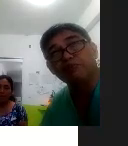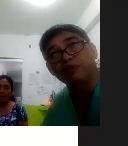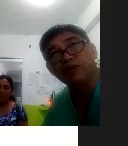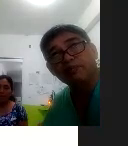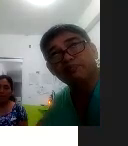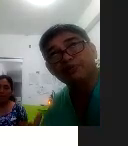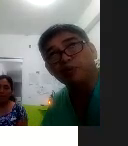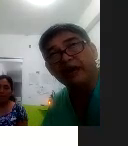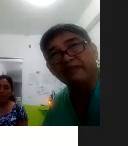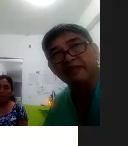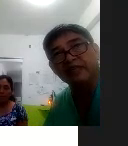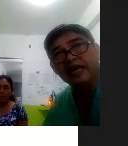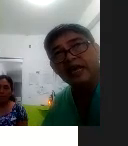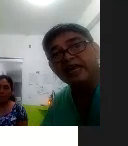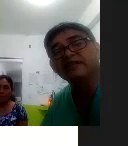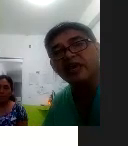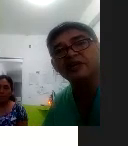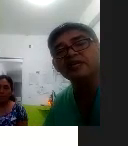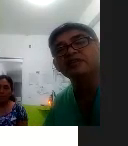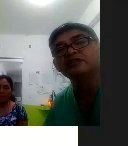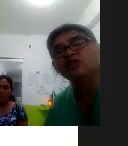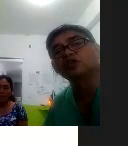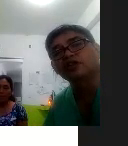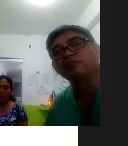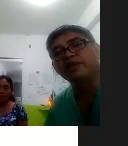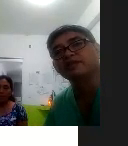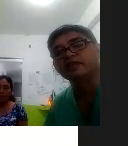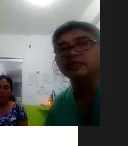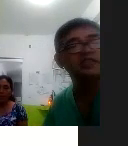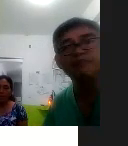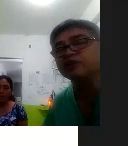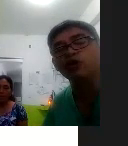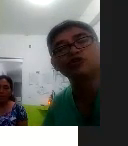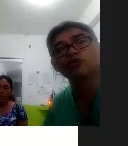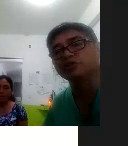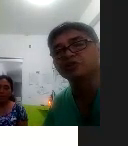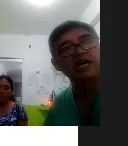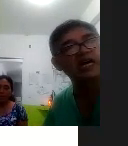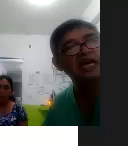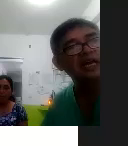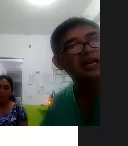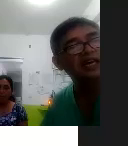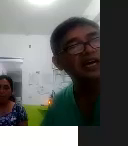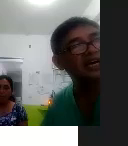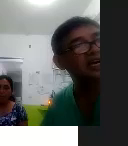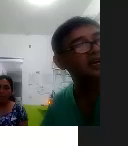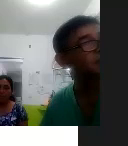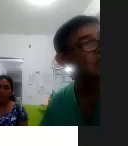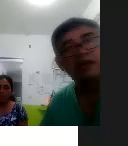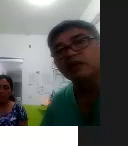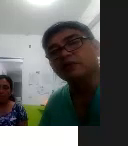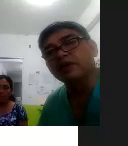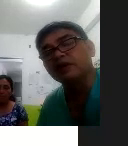some people providing healthcare in traditional medicine. It's happened also with like